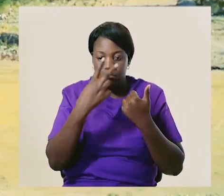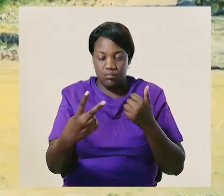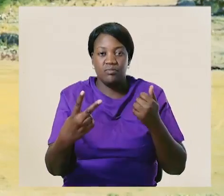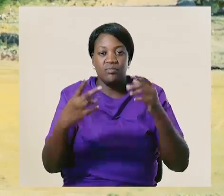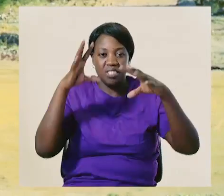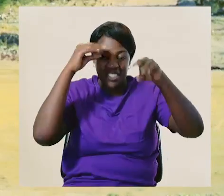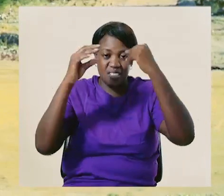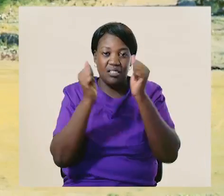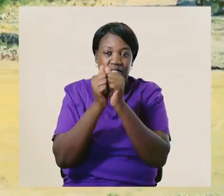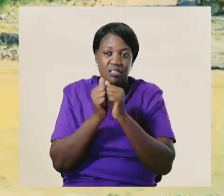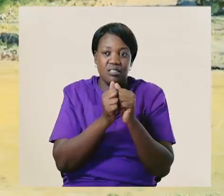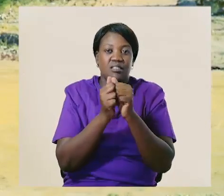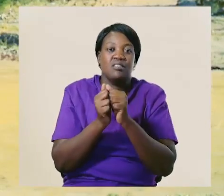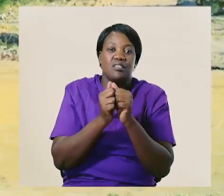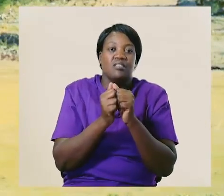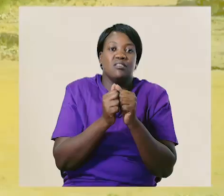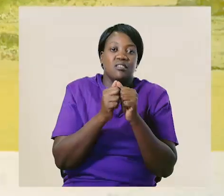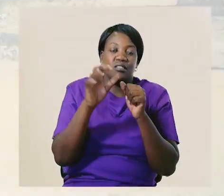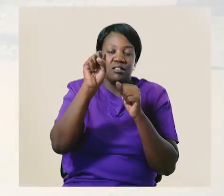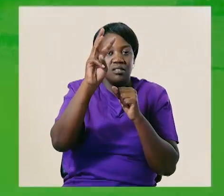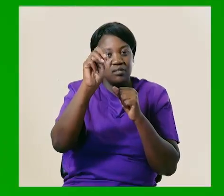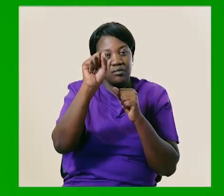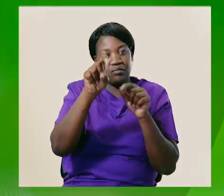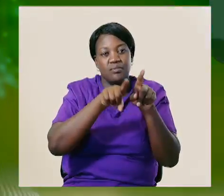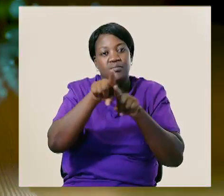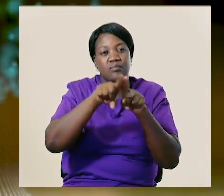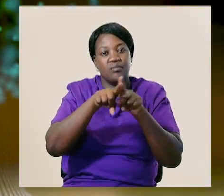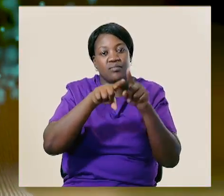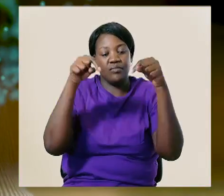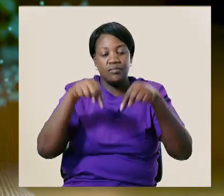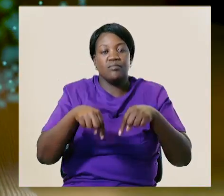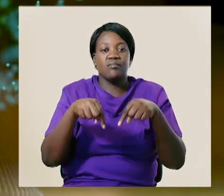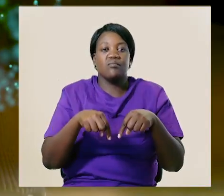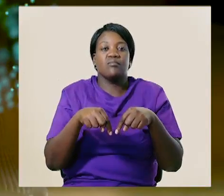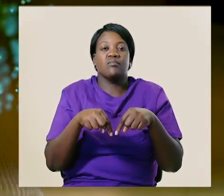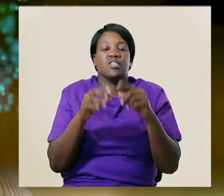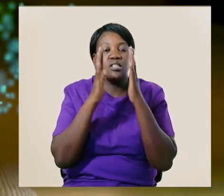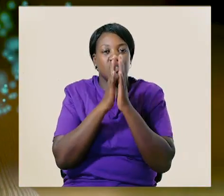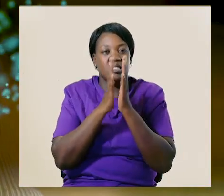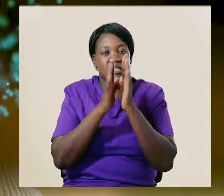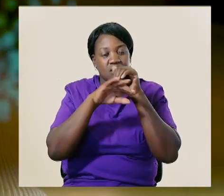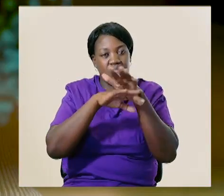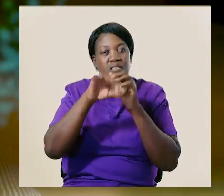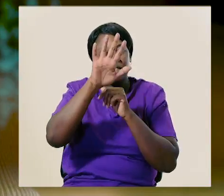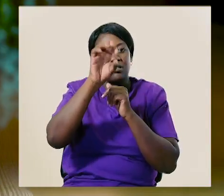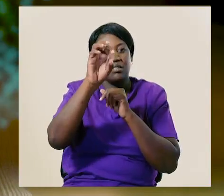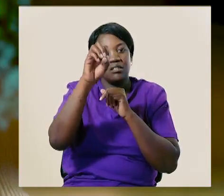us. But before we go, here's our SMS competition question for today. Please SMS us